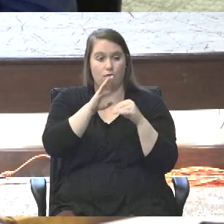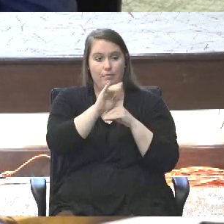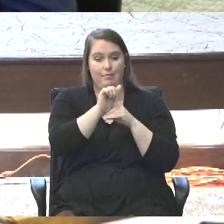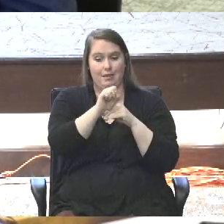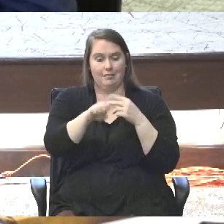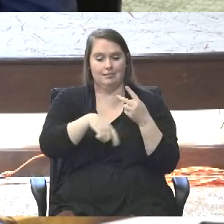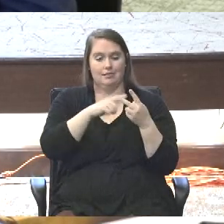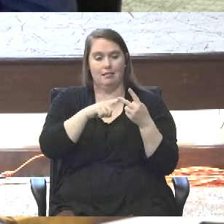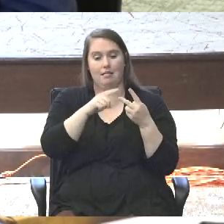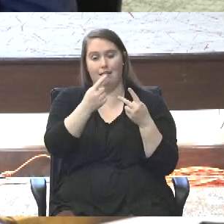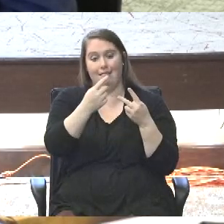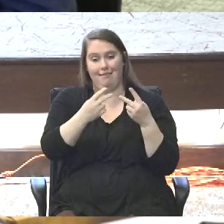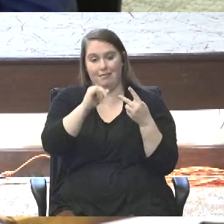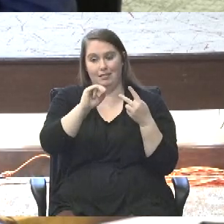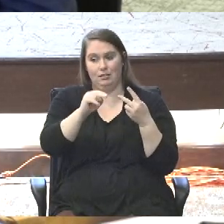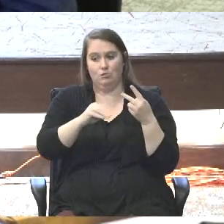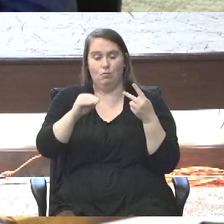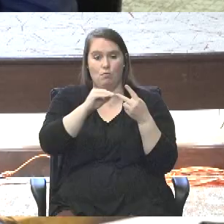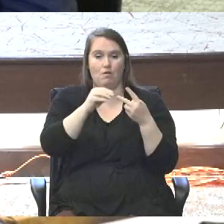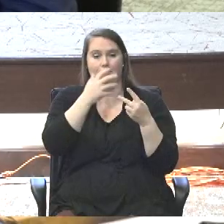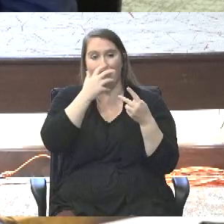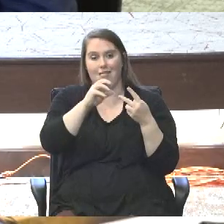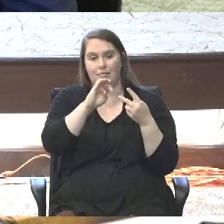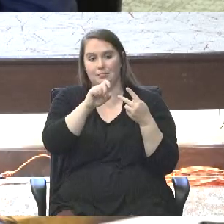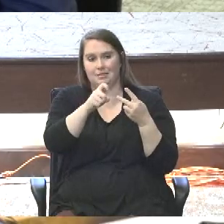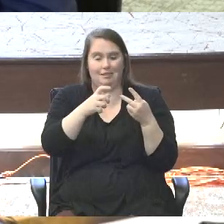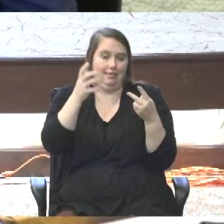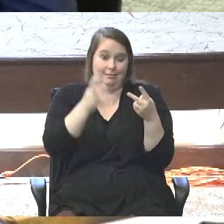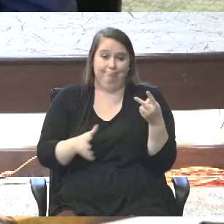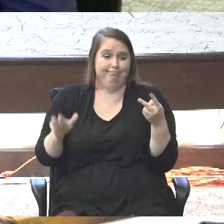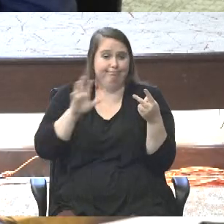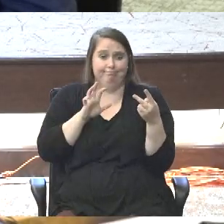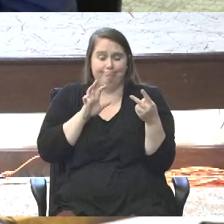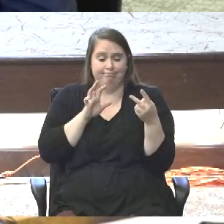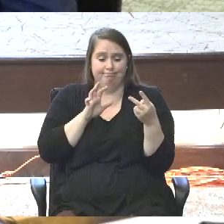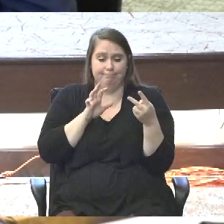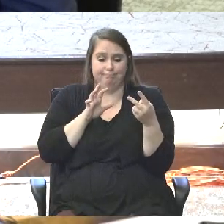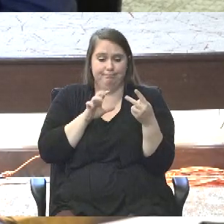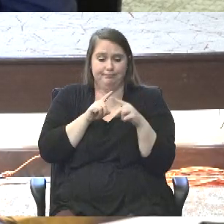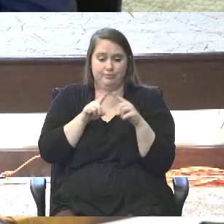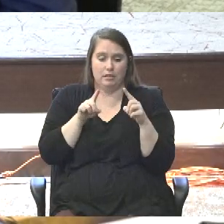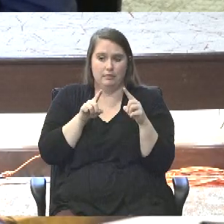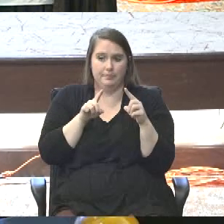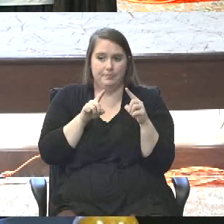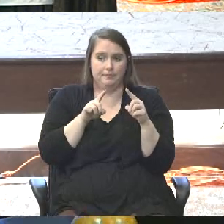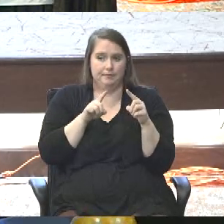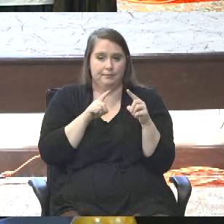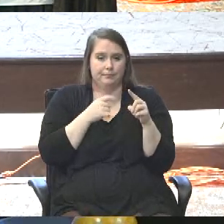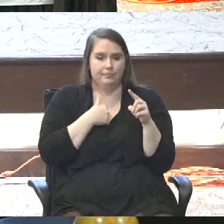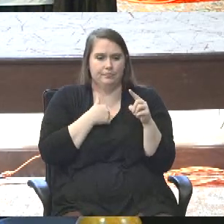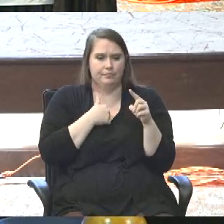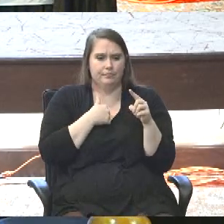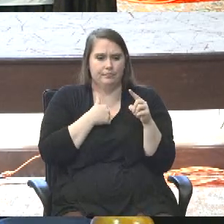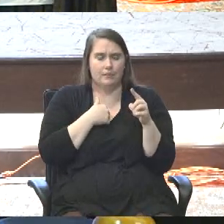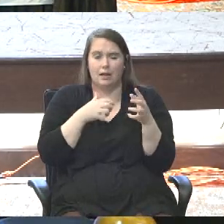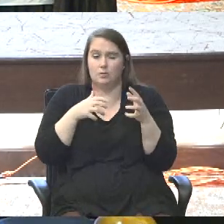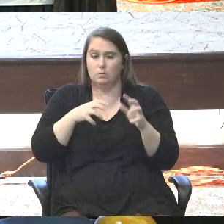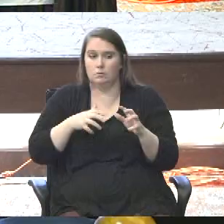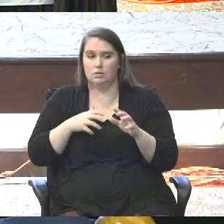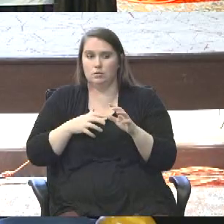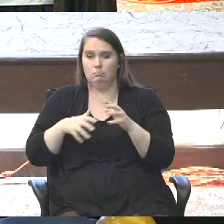mix on top. I mean, that's really going to be it. But I don't want to put words in anyone's mouth, but